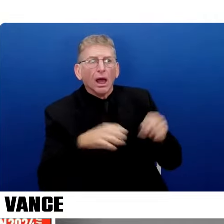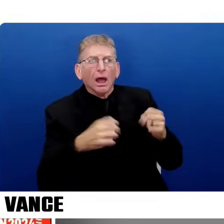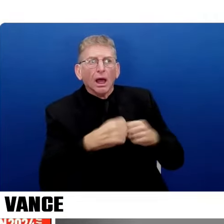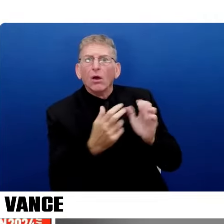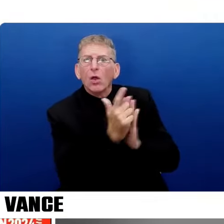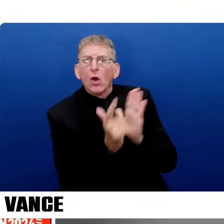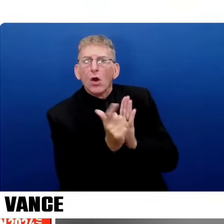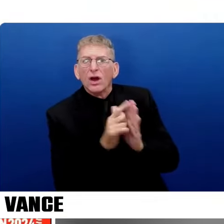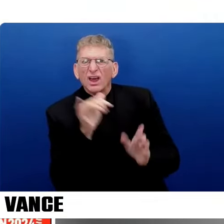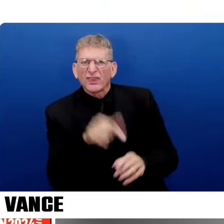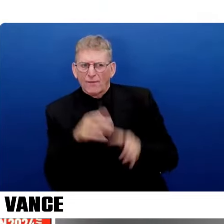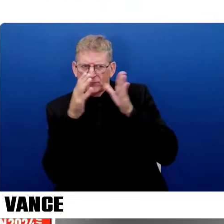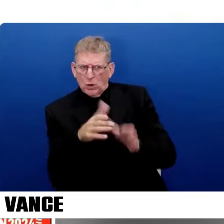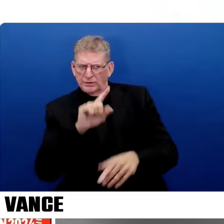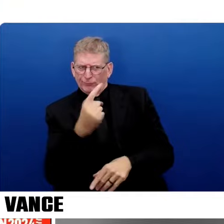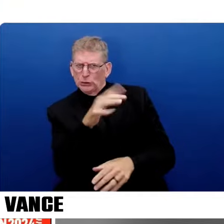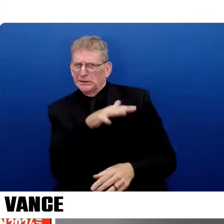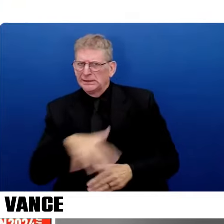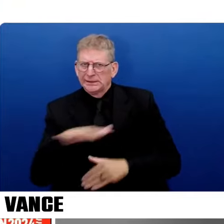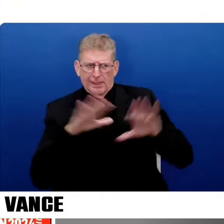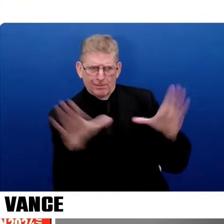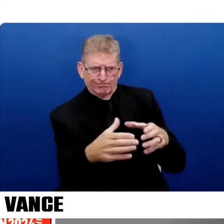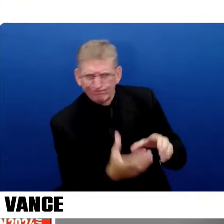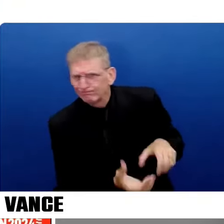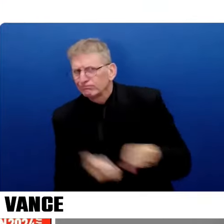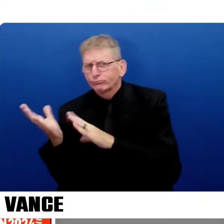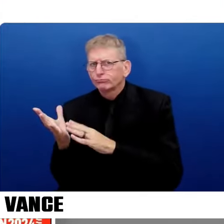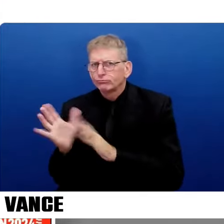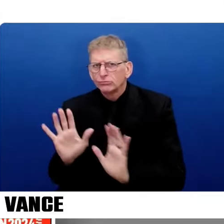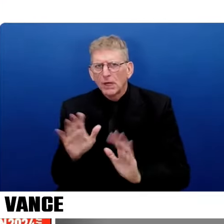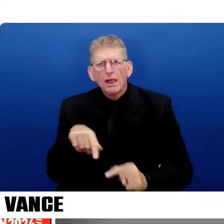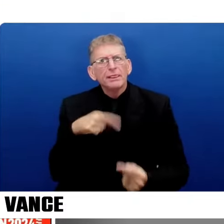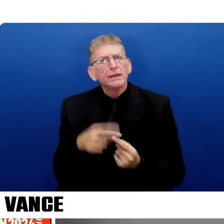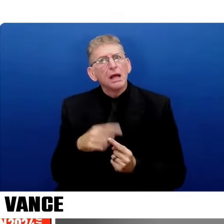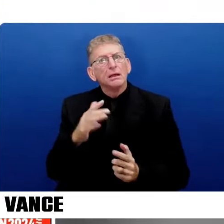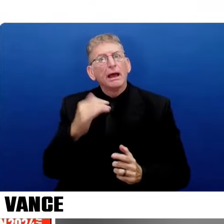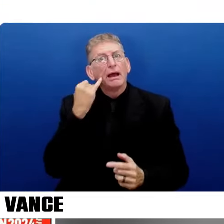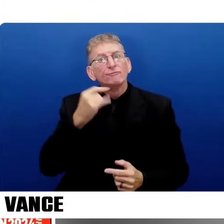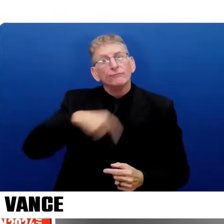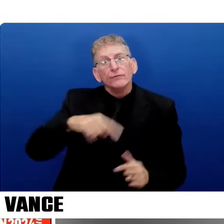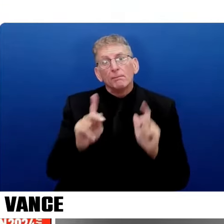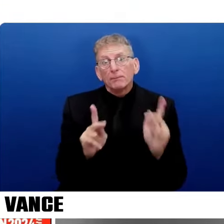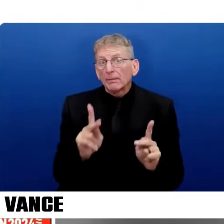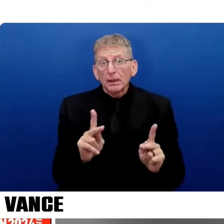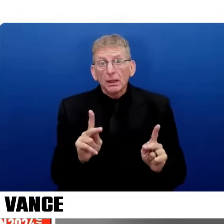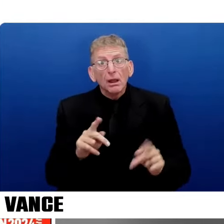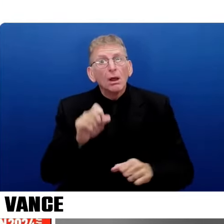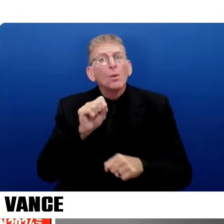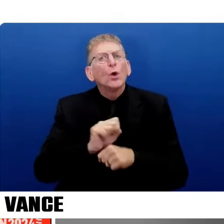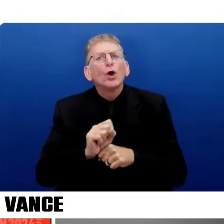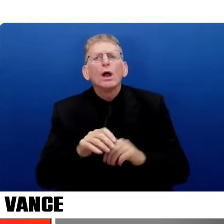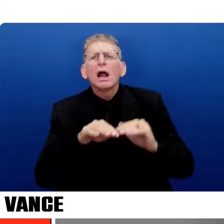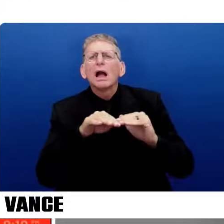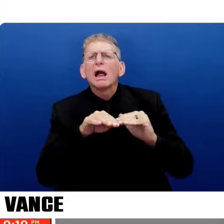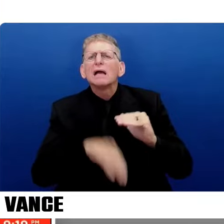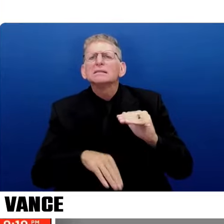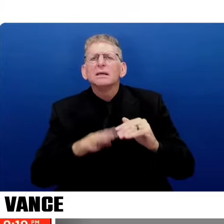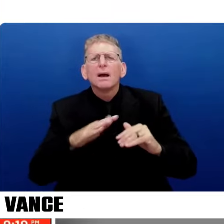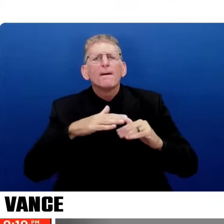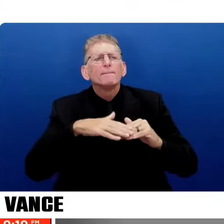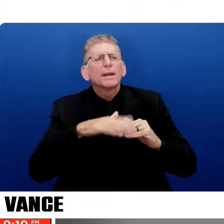workers. A lot of people will go home if they can't work for less than minimum wage in our own country. And by the way, that'll be really good for our workers who just want to earn